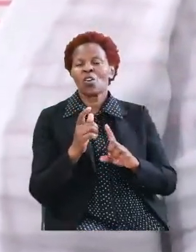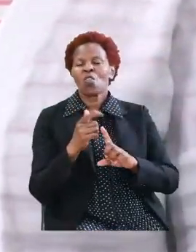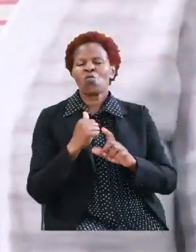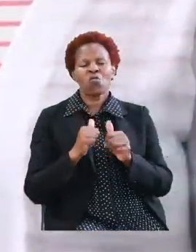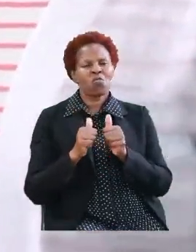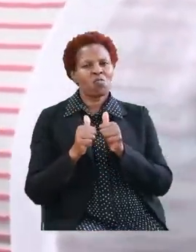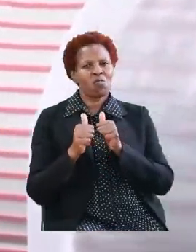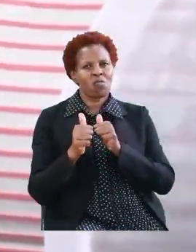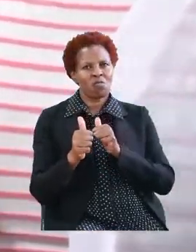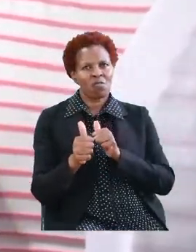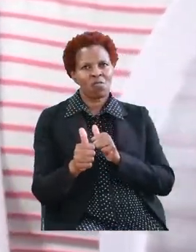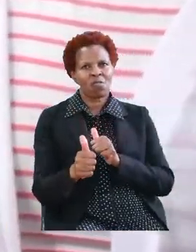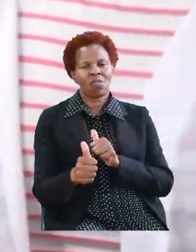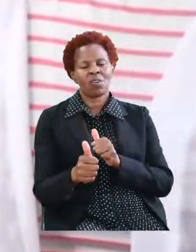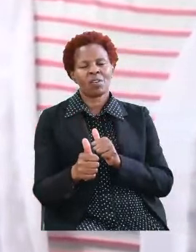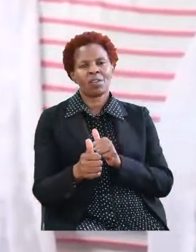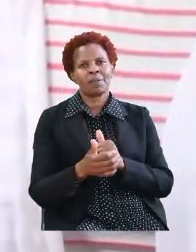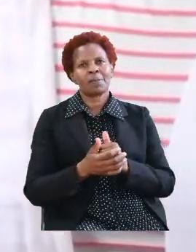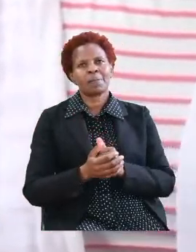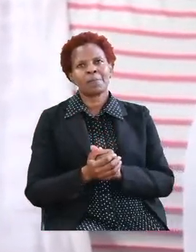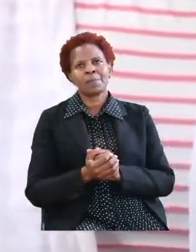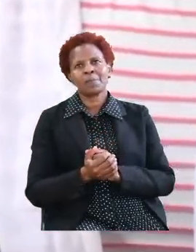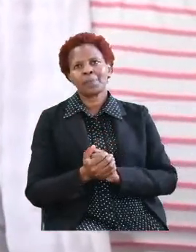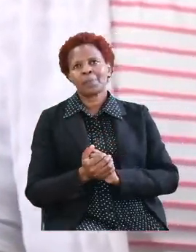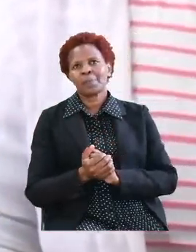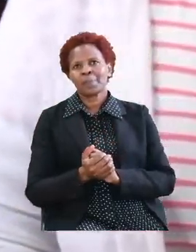kutoka mbali,